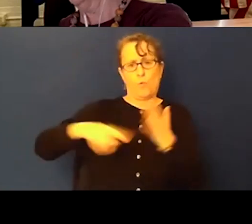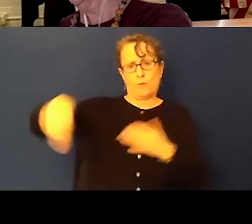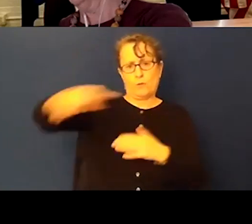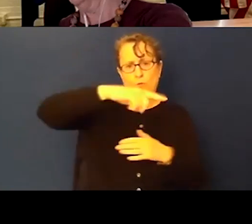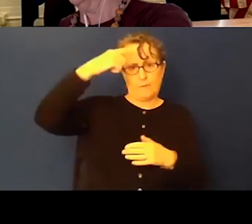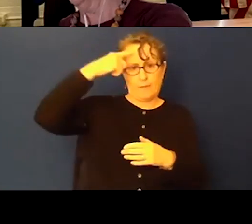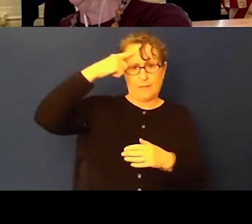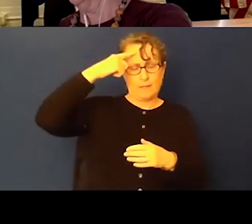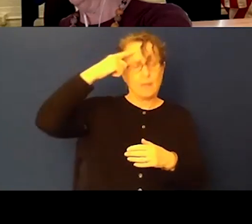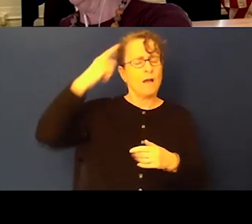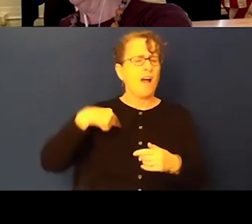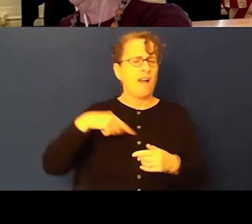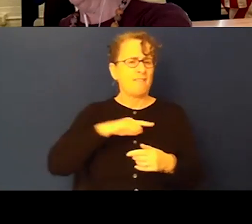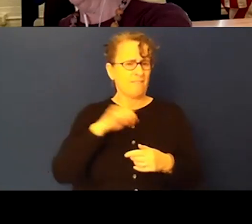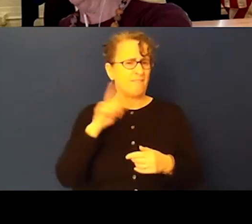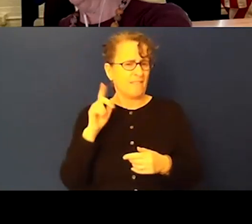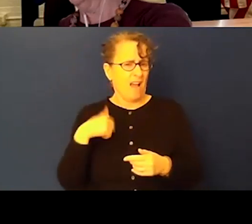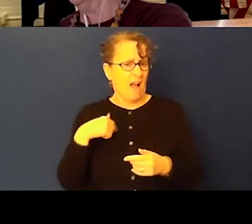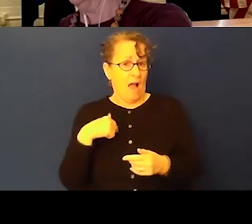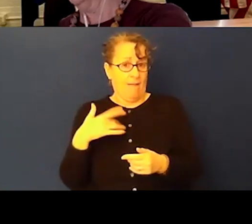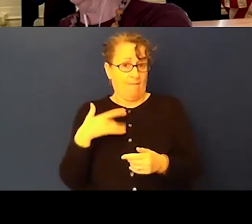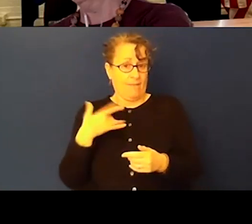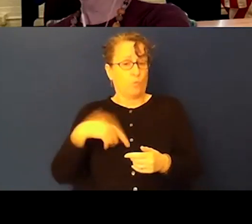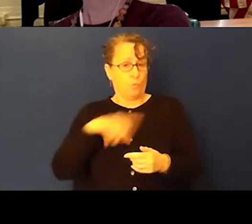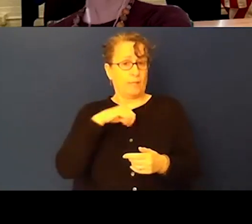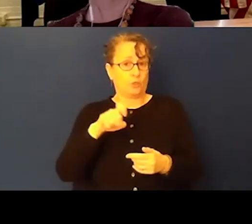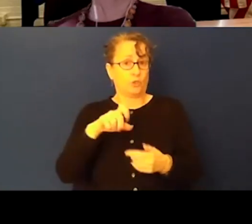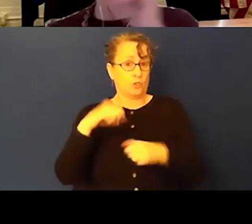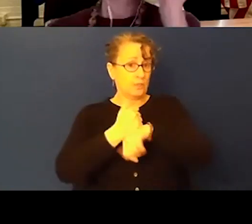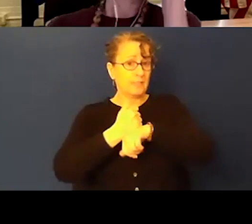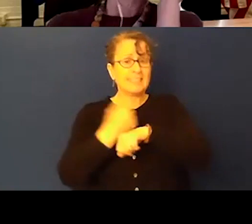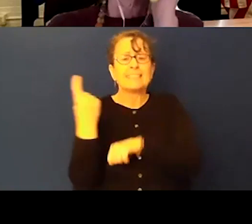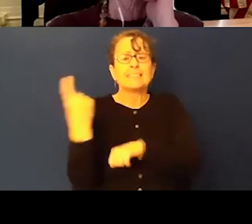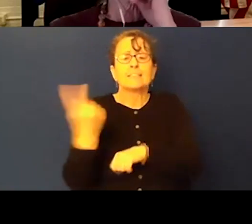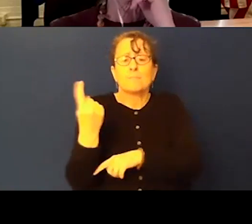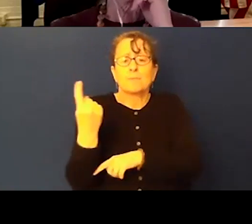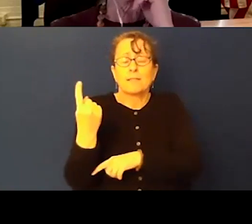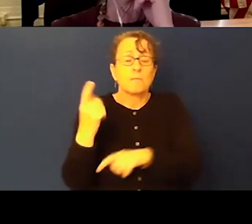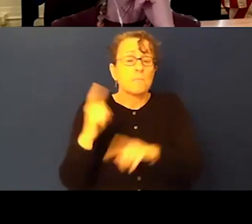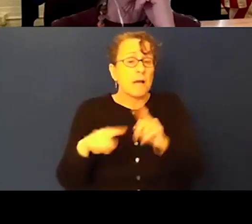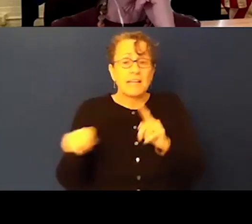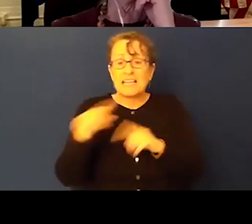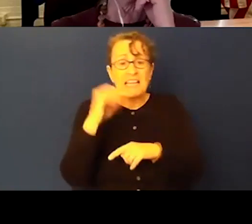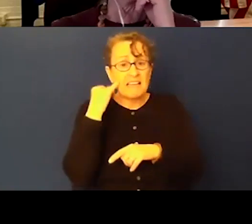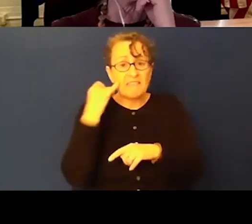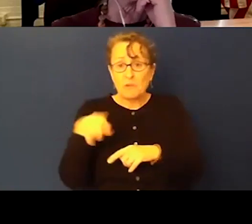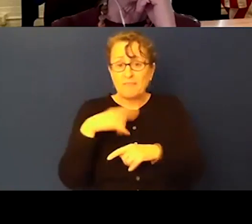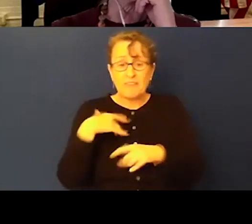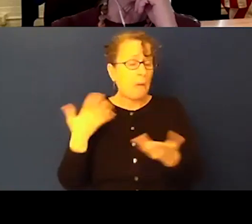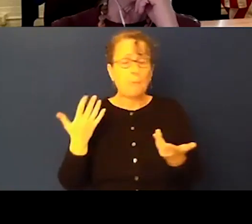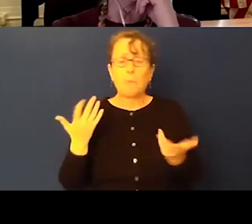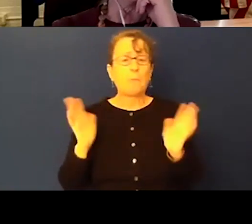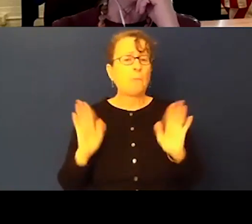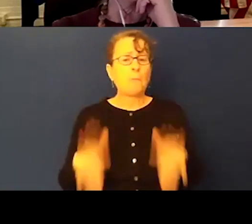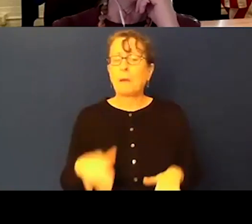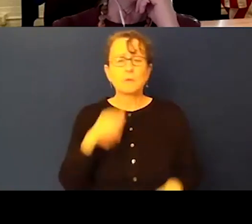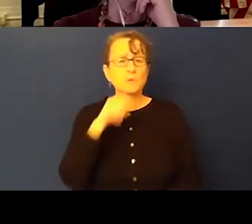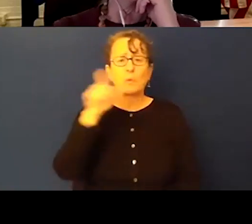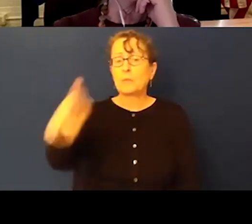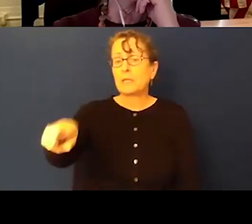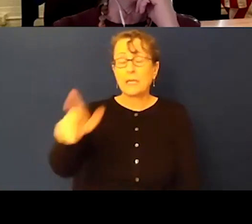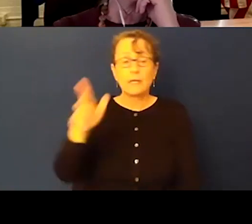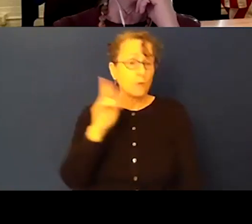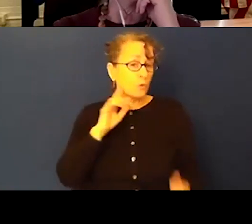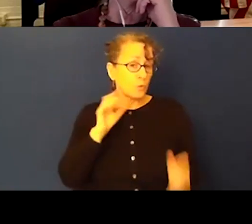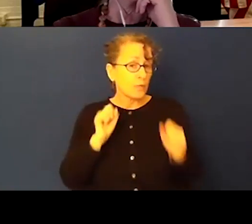boundary, but if three or four or five of you thought it wasn't, let's just try this and see how it goes. And then maybe you'll be informed for future